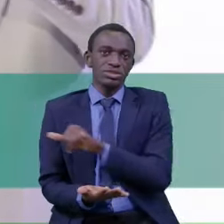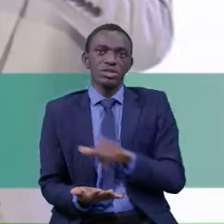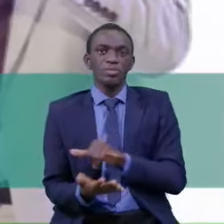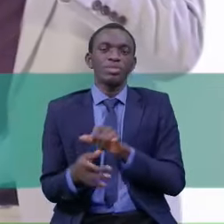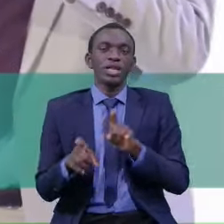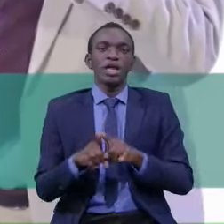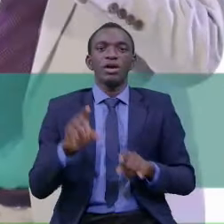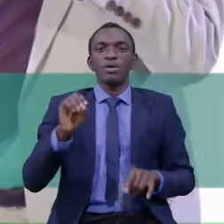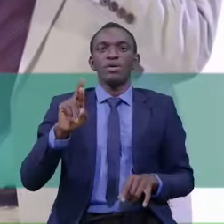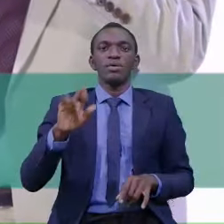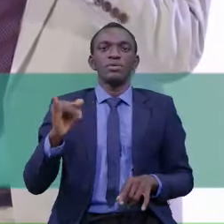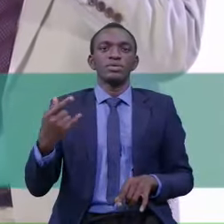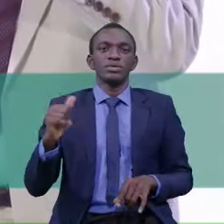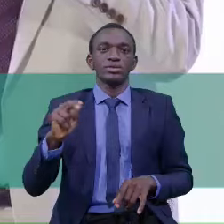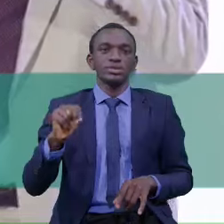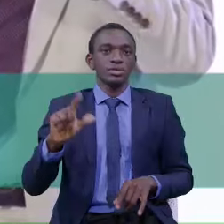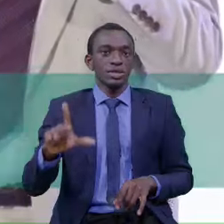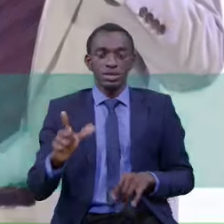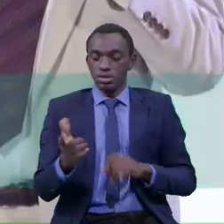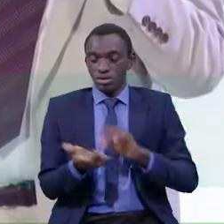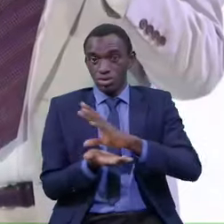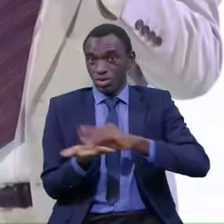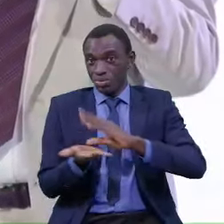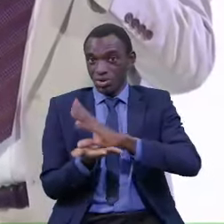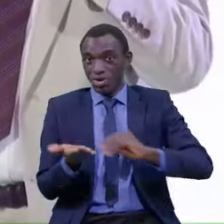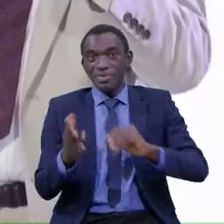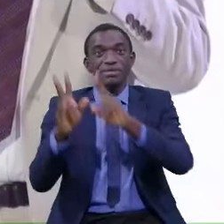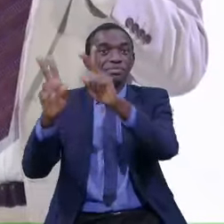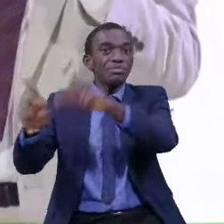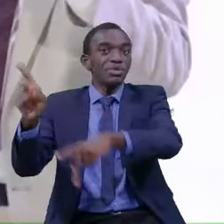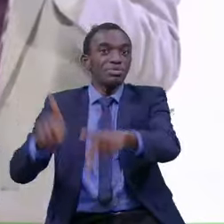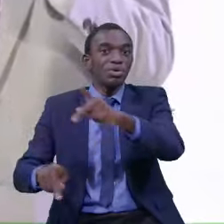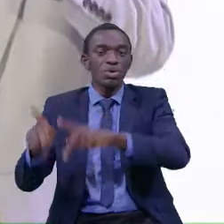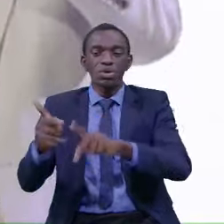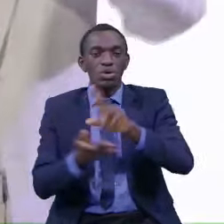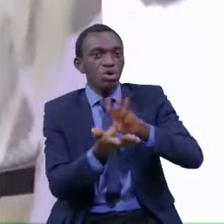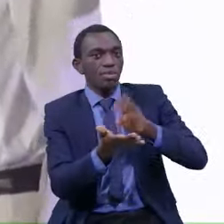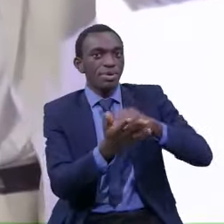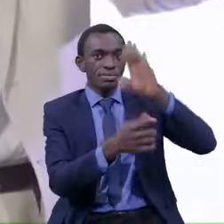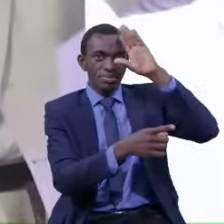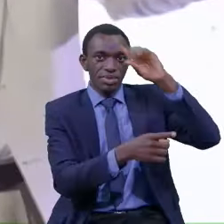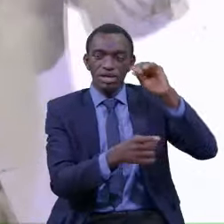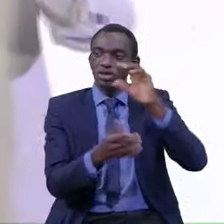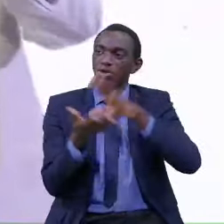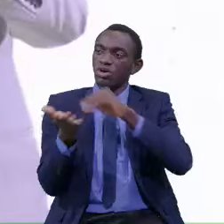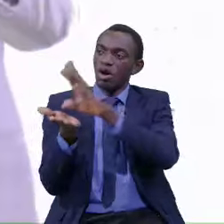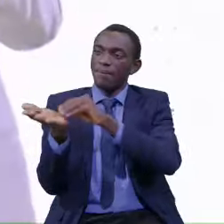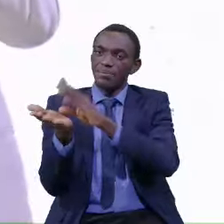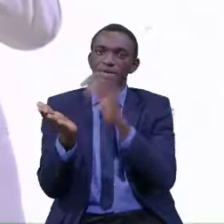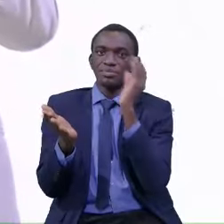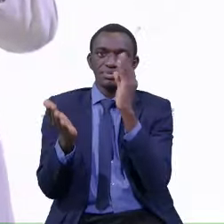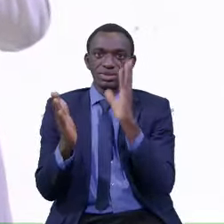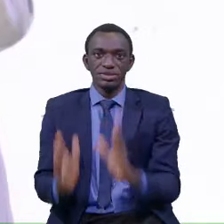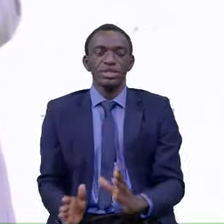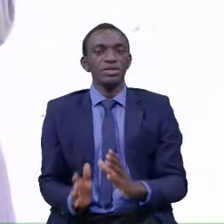So copying a hero, copying a man, copying a preacher, copying somebody, you